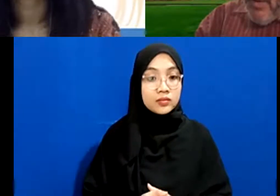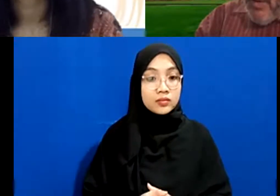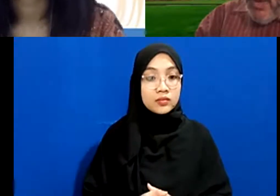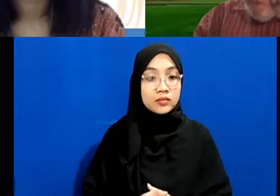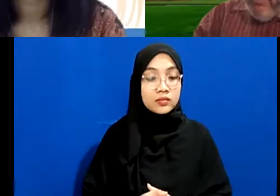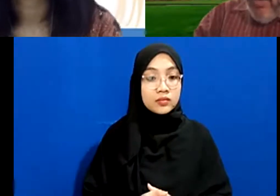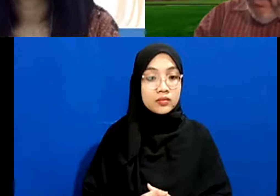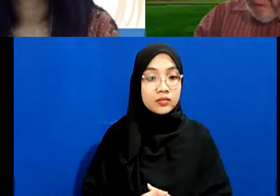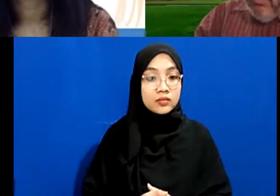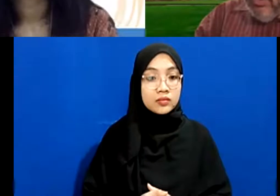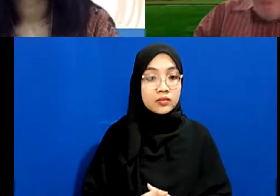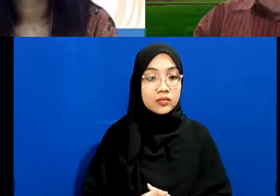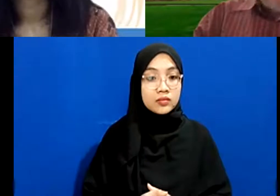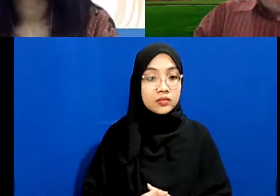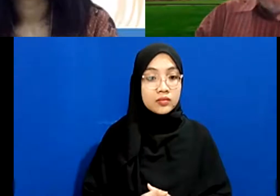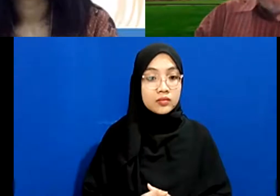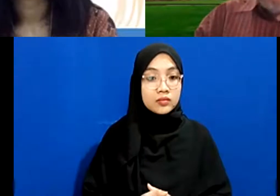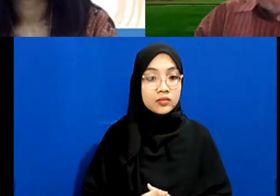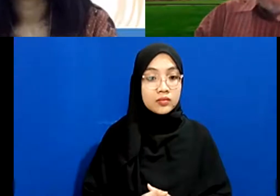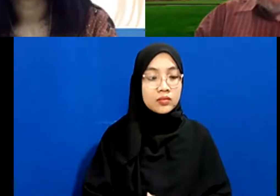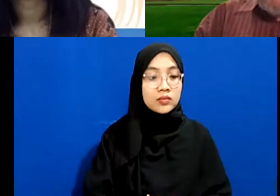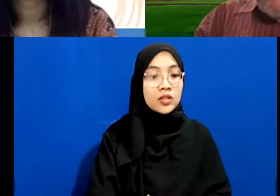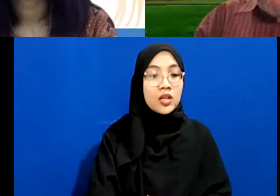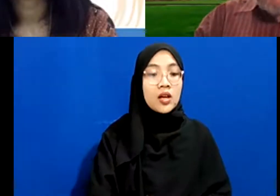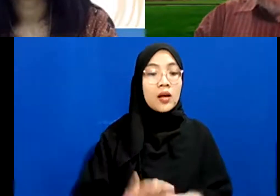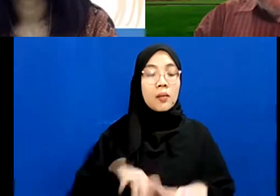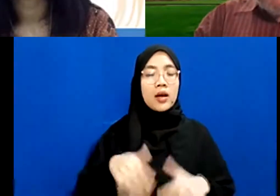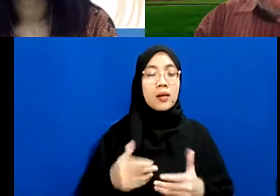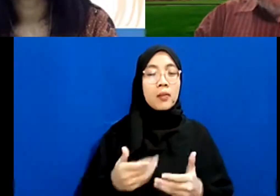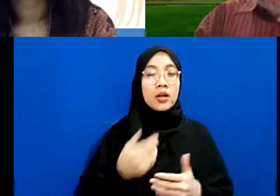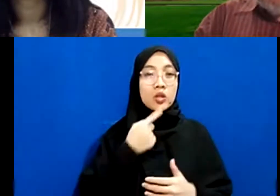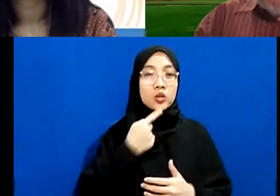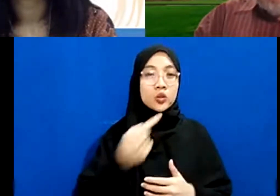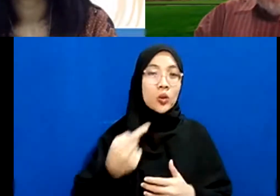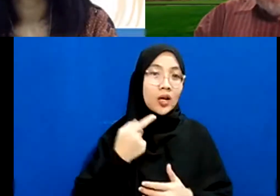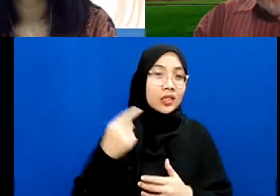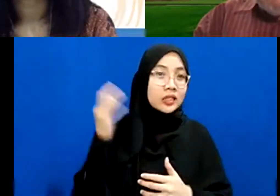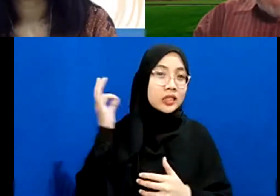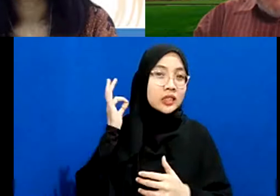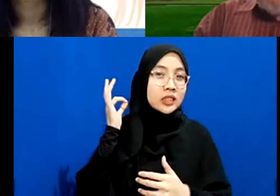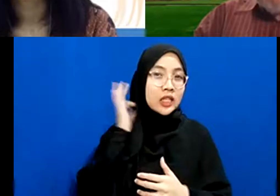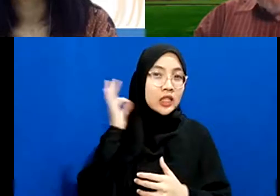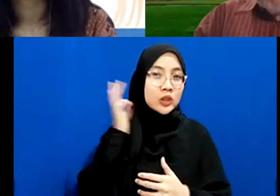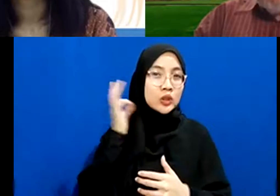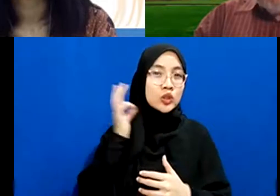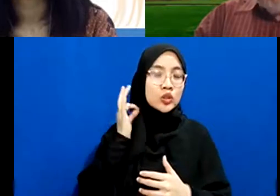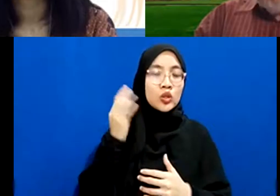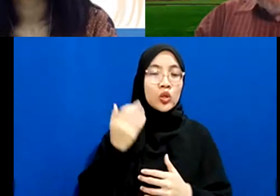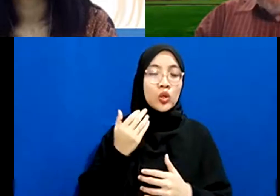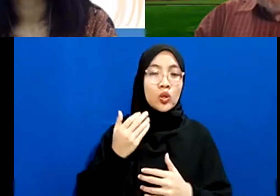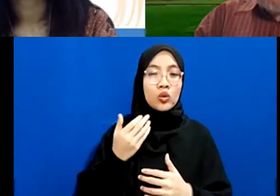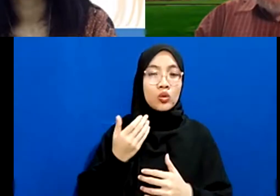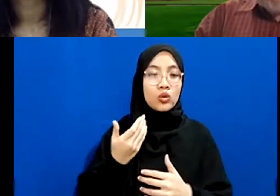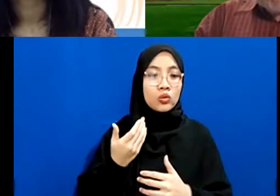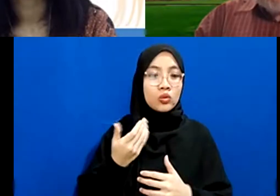So lifelong consequences caused by, how do you draw